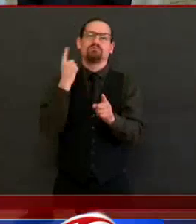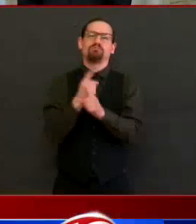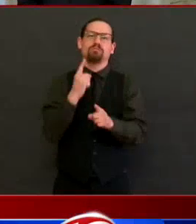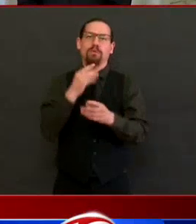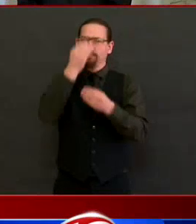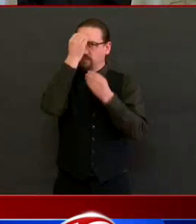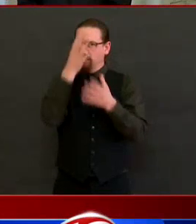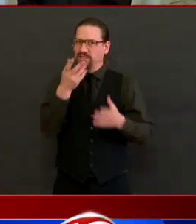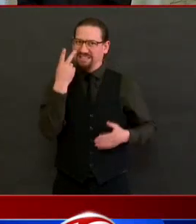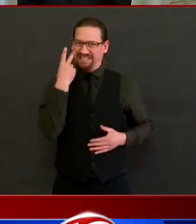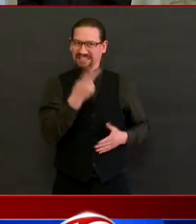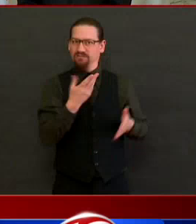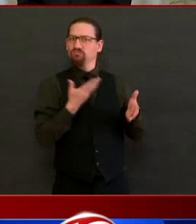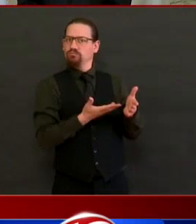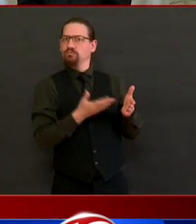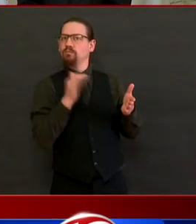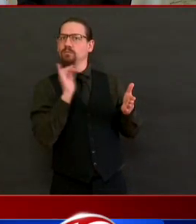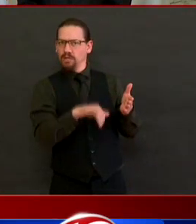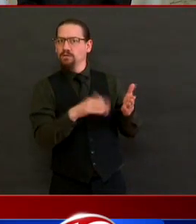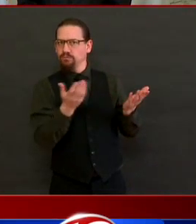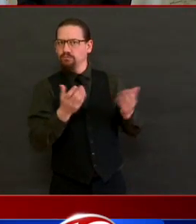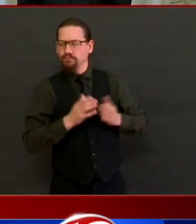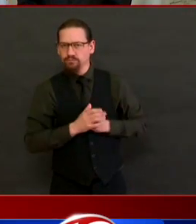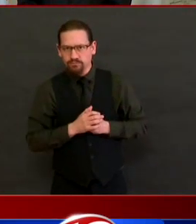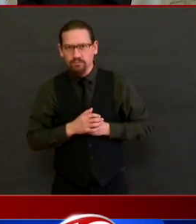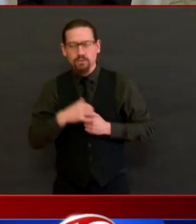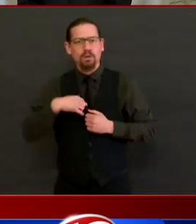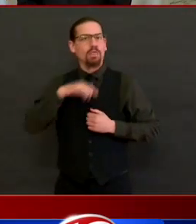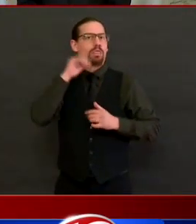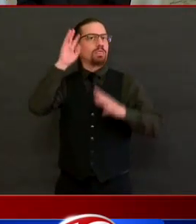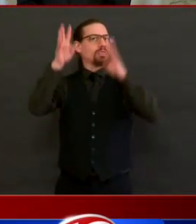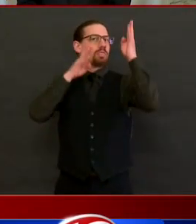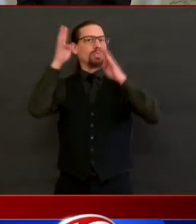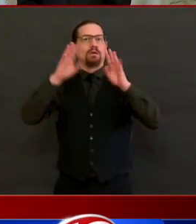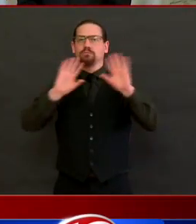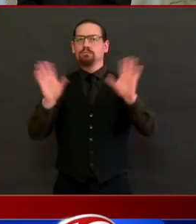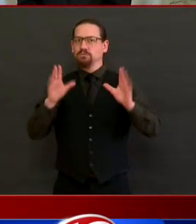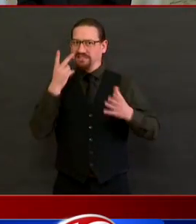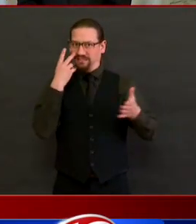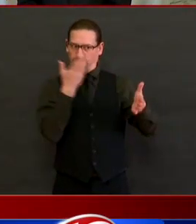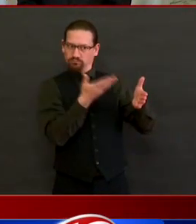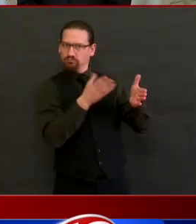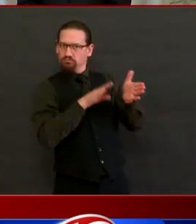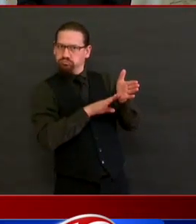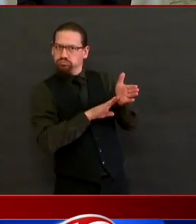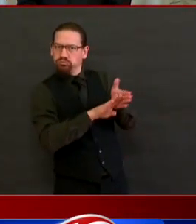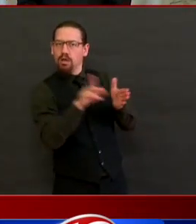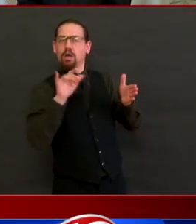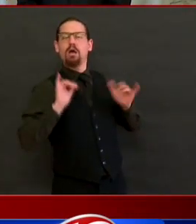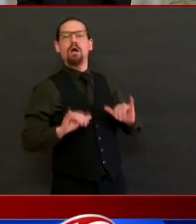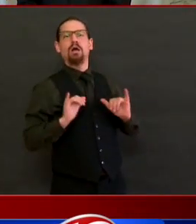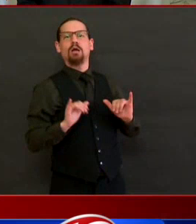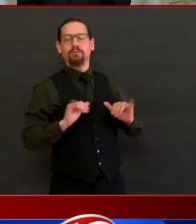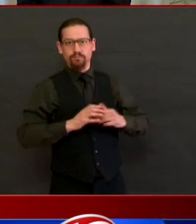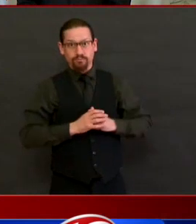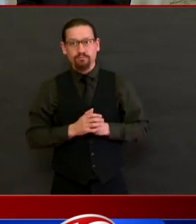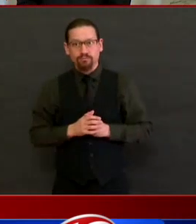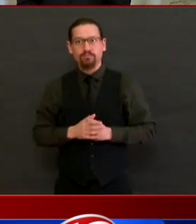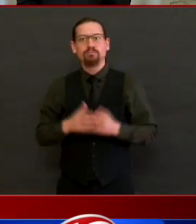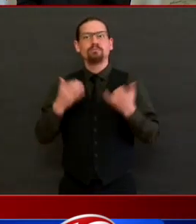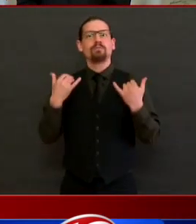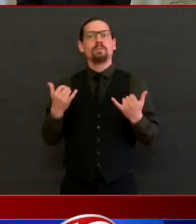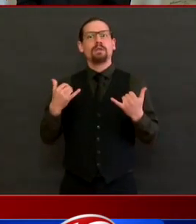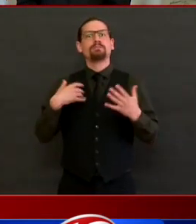I wanted to take a minute today to provide an update on our work stream around quarantine